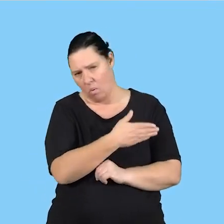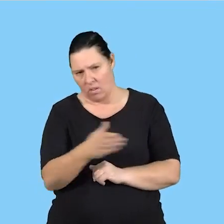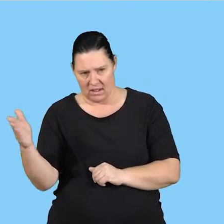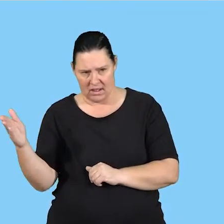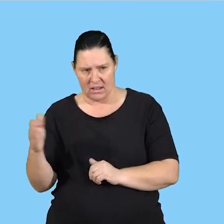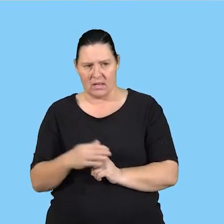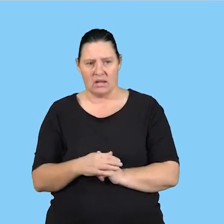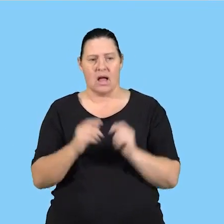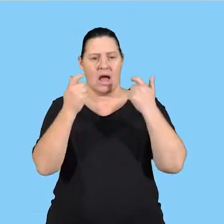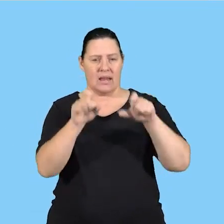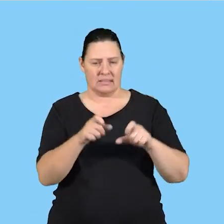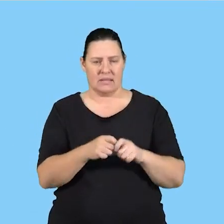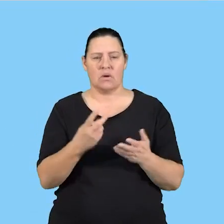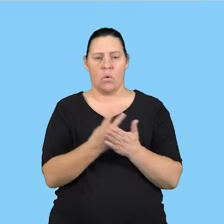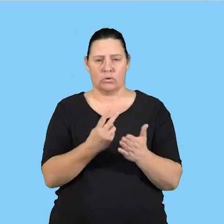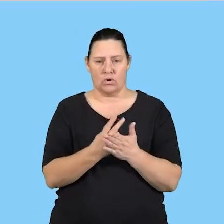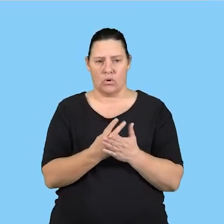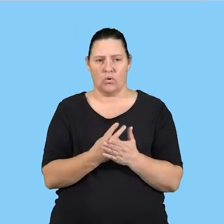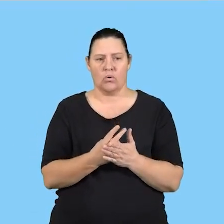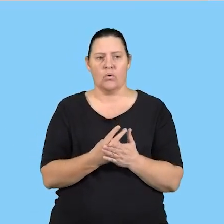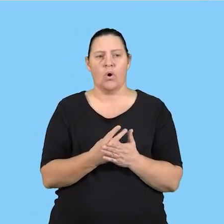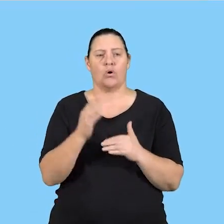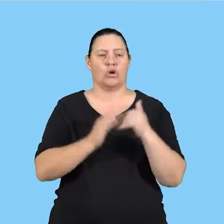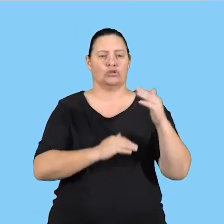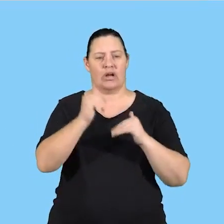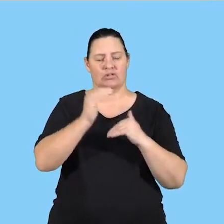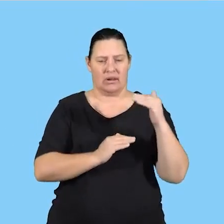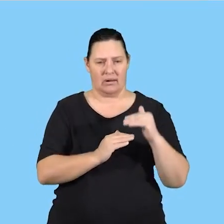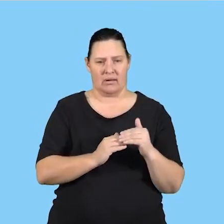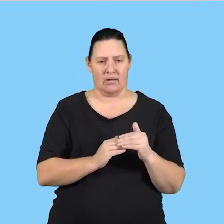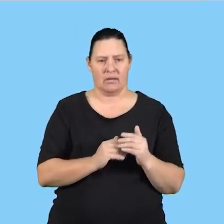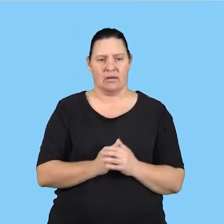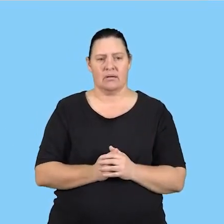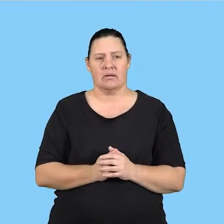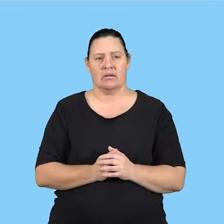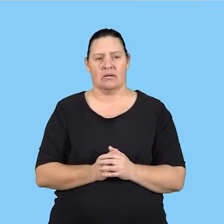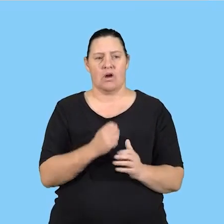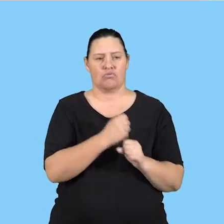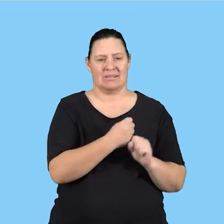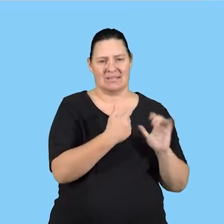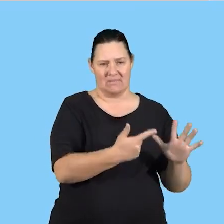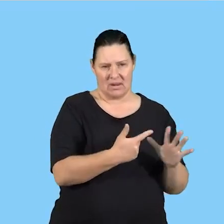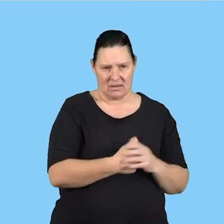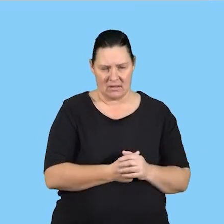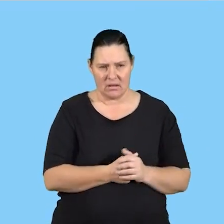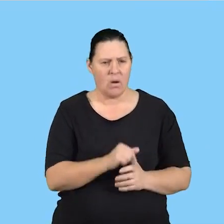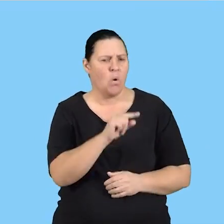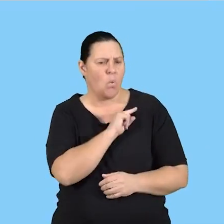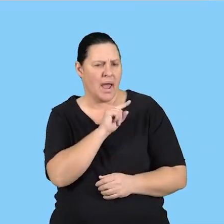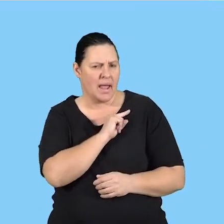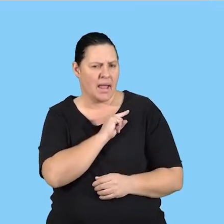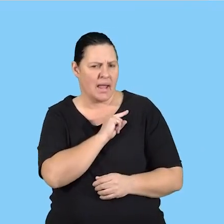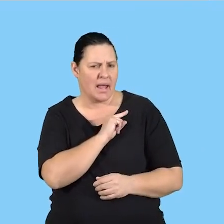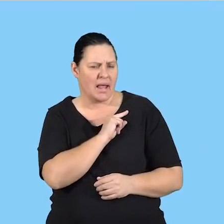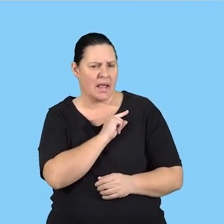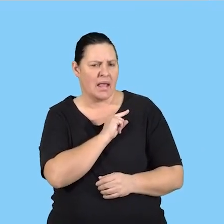phase, and I have highlighted constructions in grade 7. The reason for this is